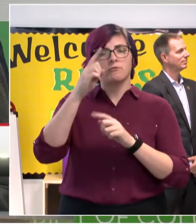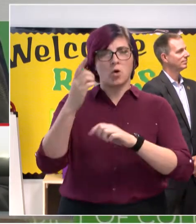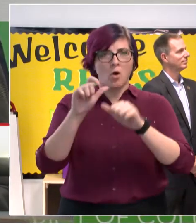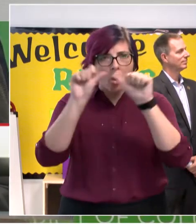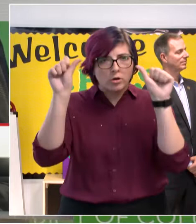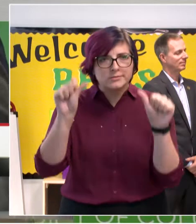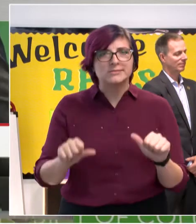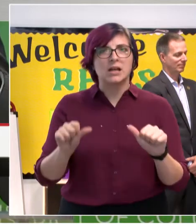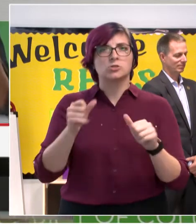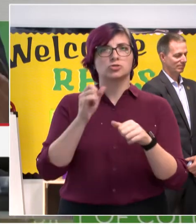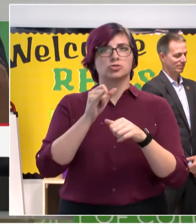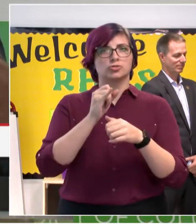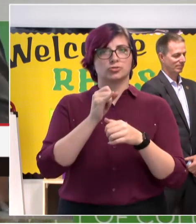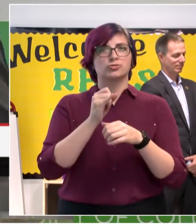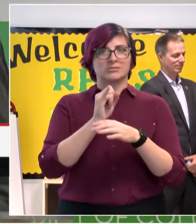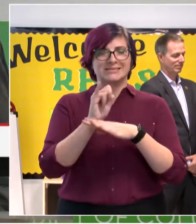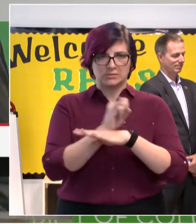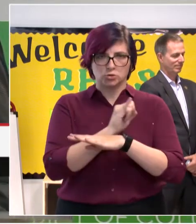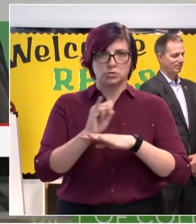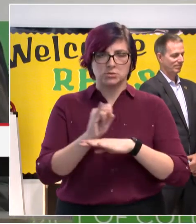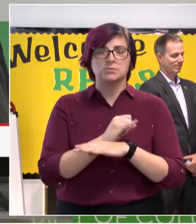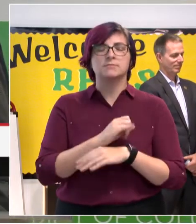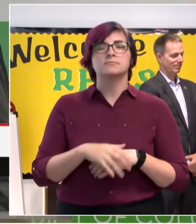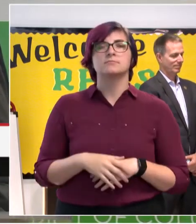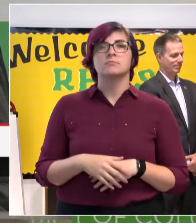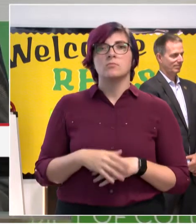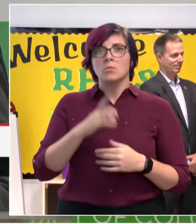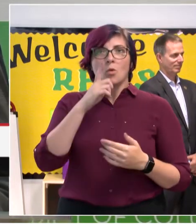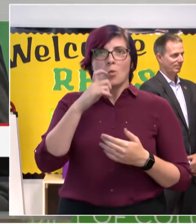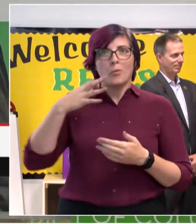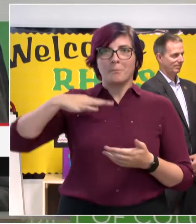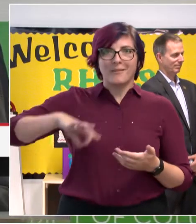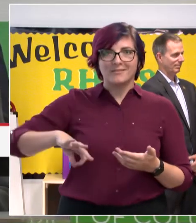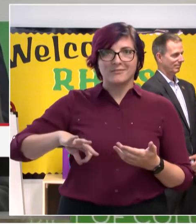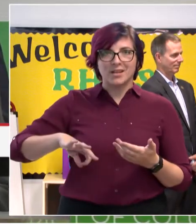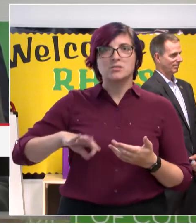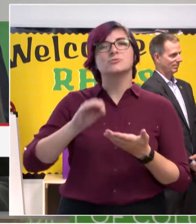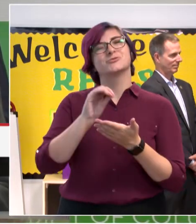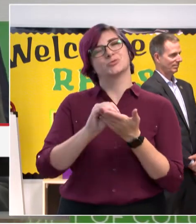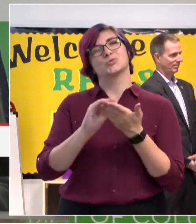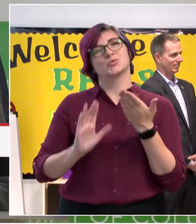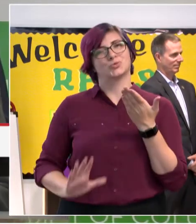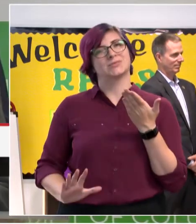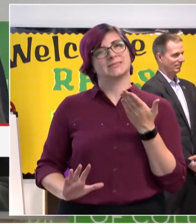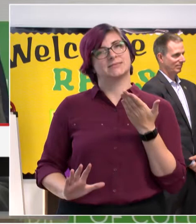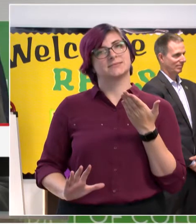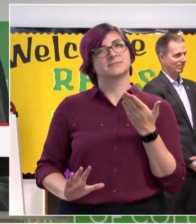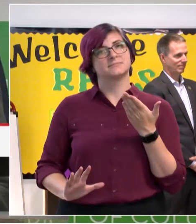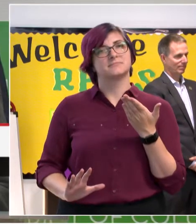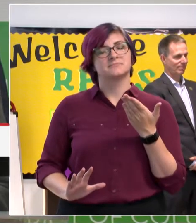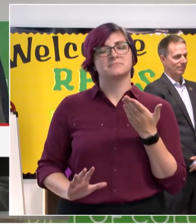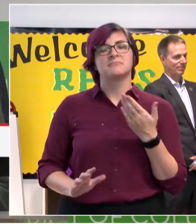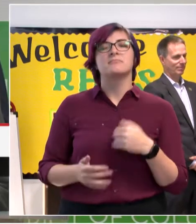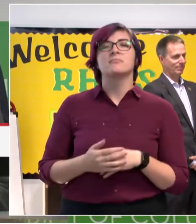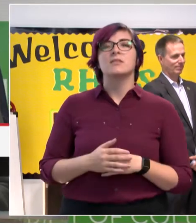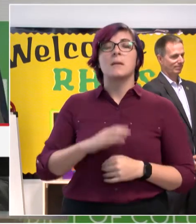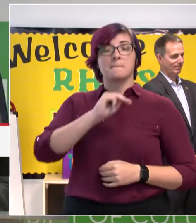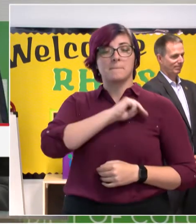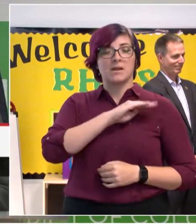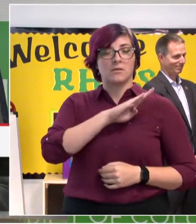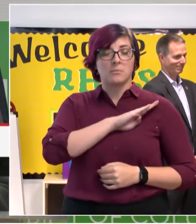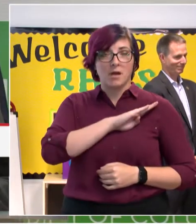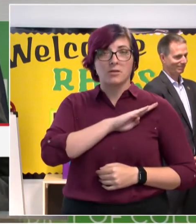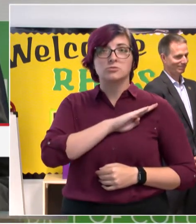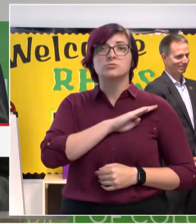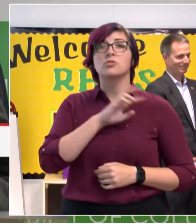most benefit from this combined commitment are district students. Mayor Bowser and Randle Highlands family, our